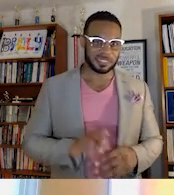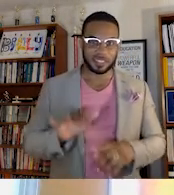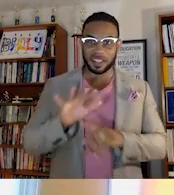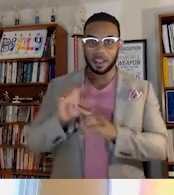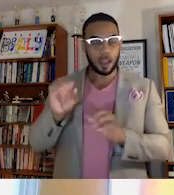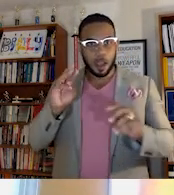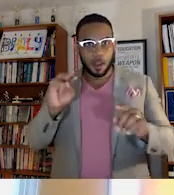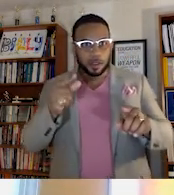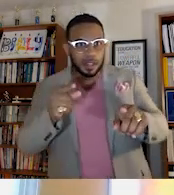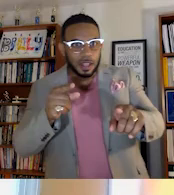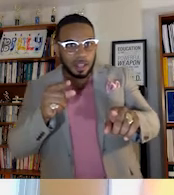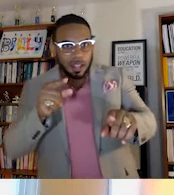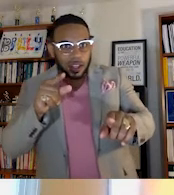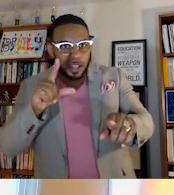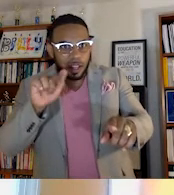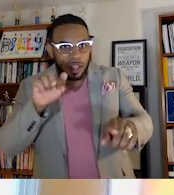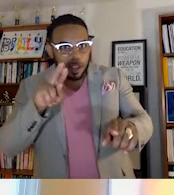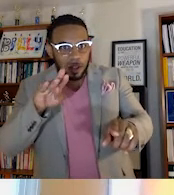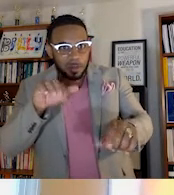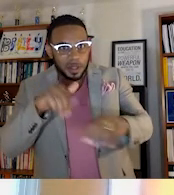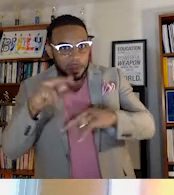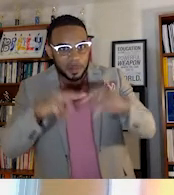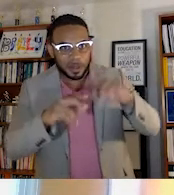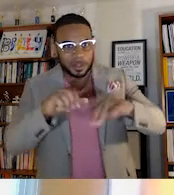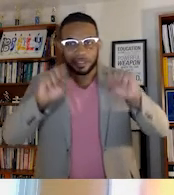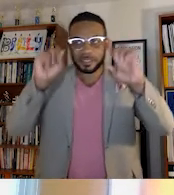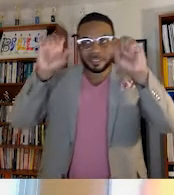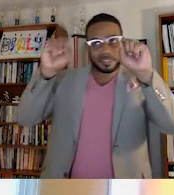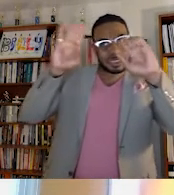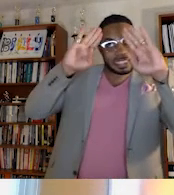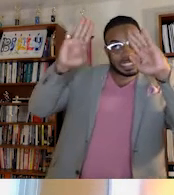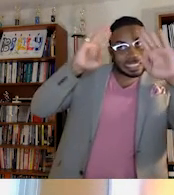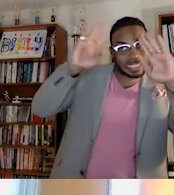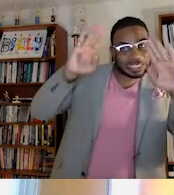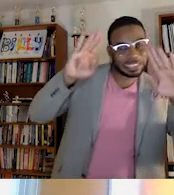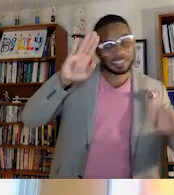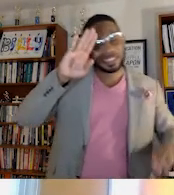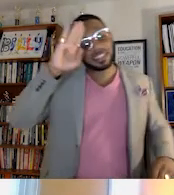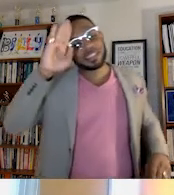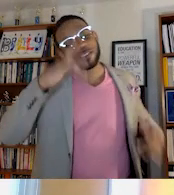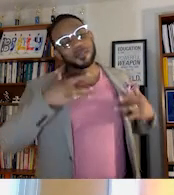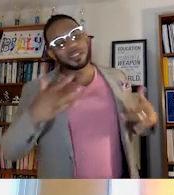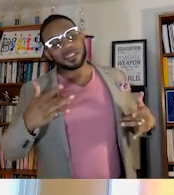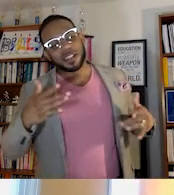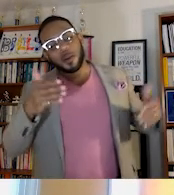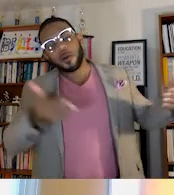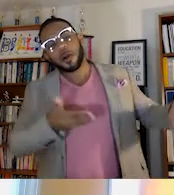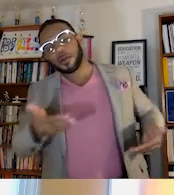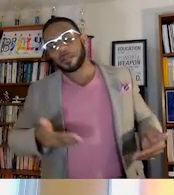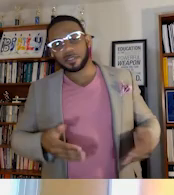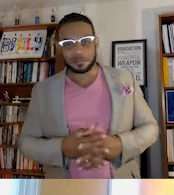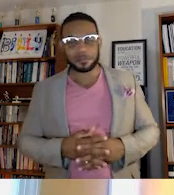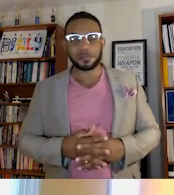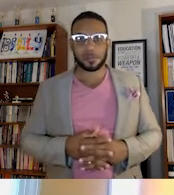awesome. Oh my goodness, Labrina's in the building. Awesome. Hello, hey there.